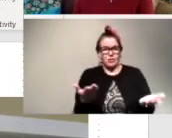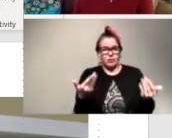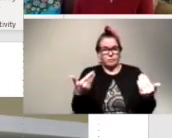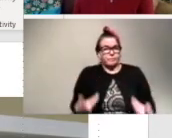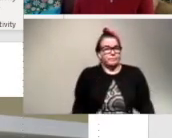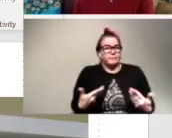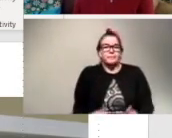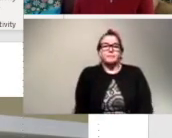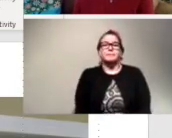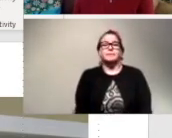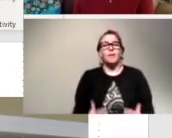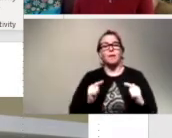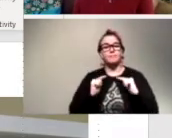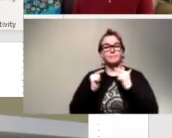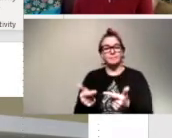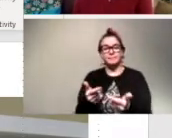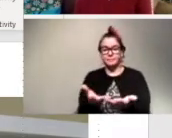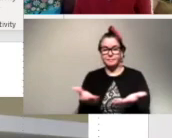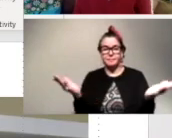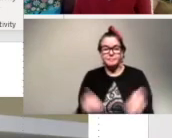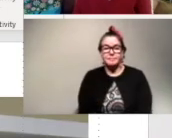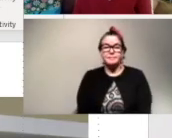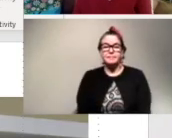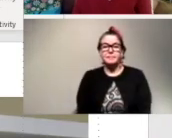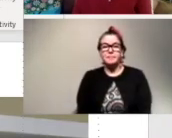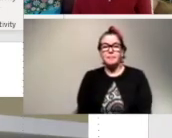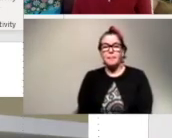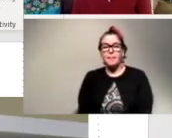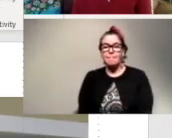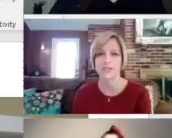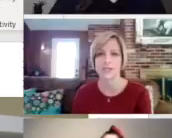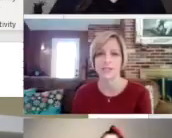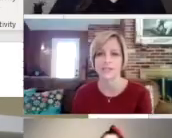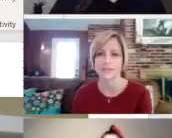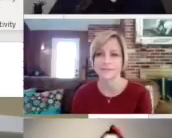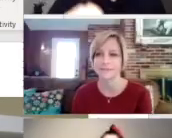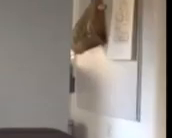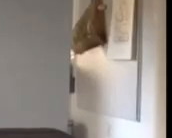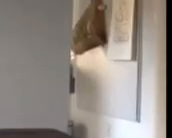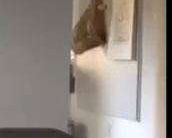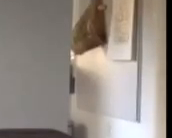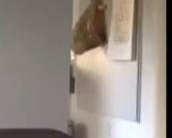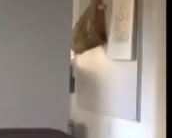today. So now I will turn it over to all of you for our question and answer session.